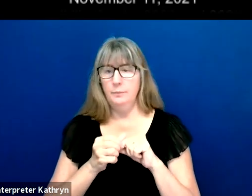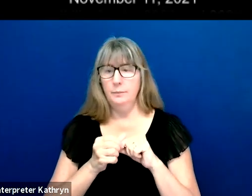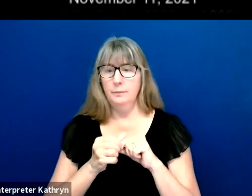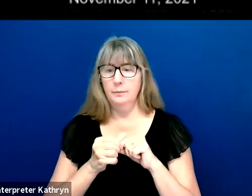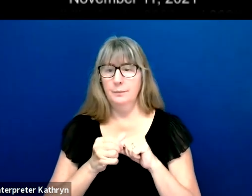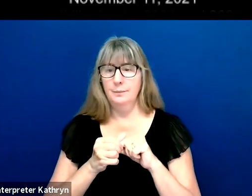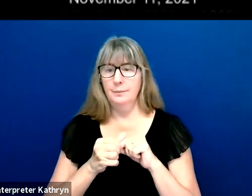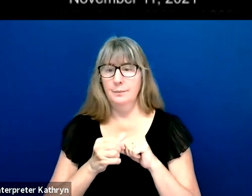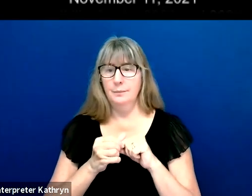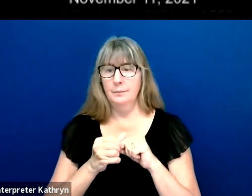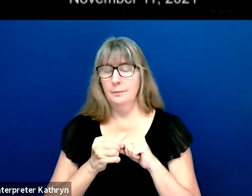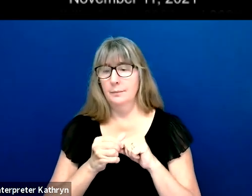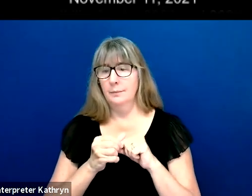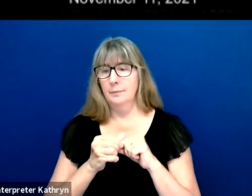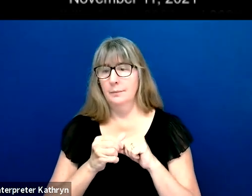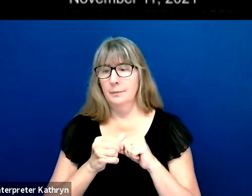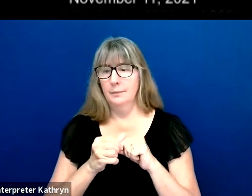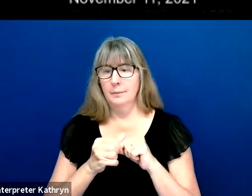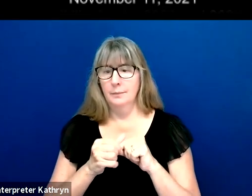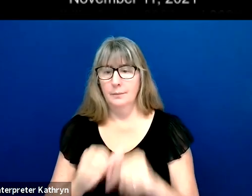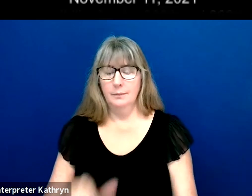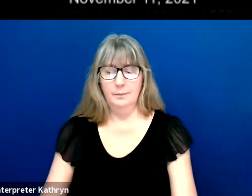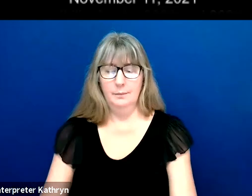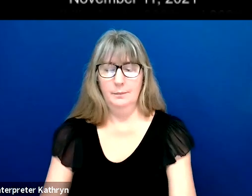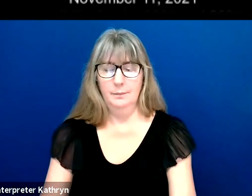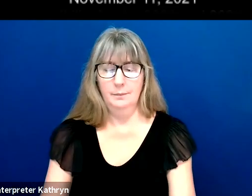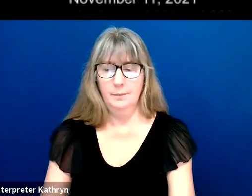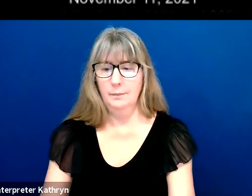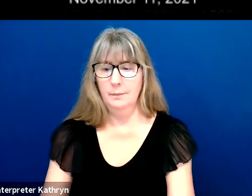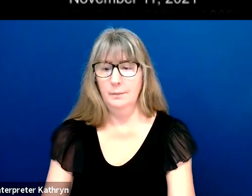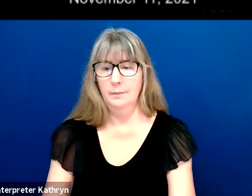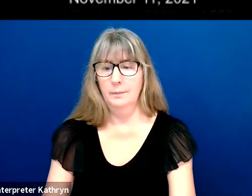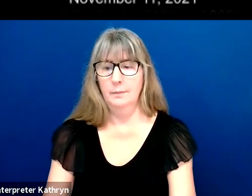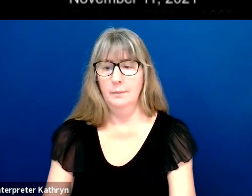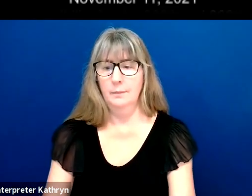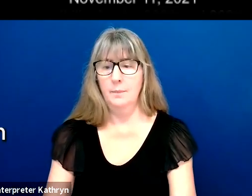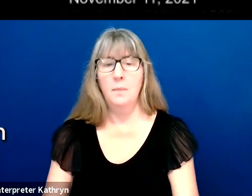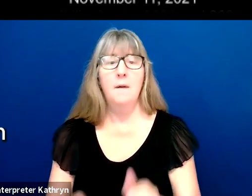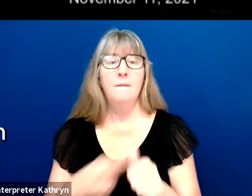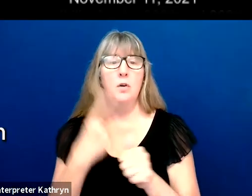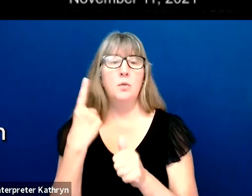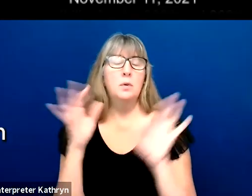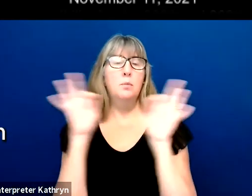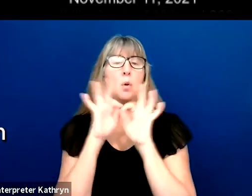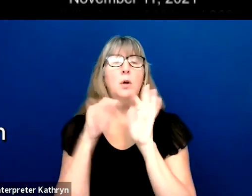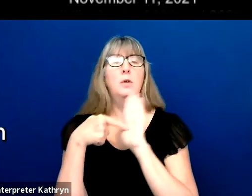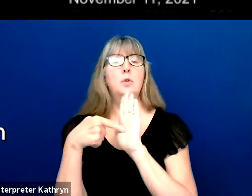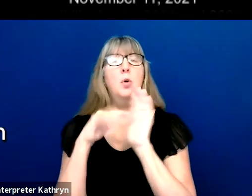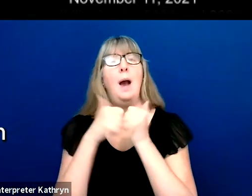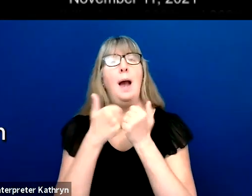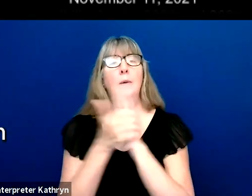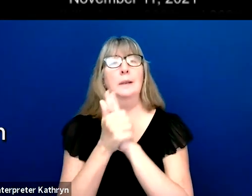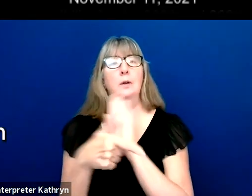And there's a few pieces of this that are really important. The first one is how a skill must be demonstrated. So do you actually